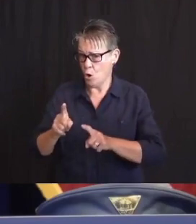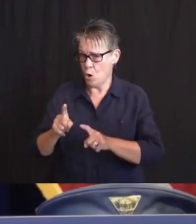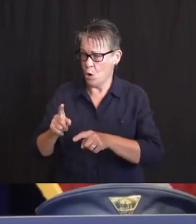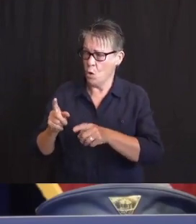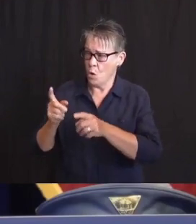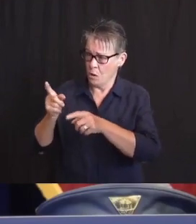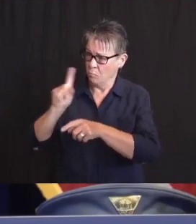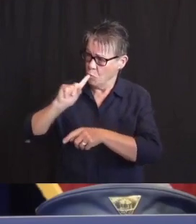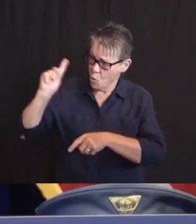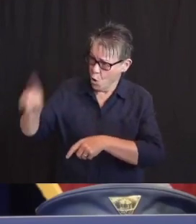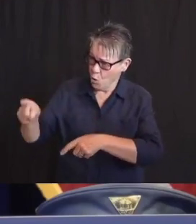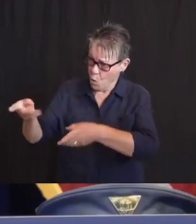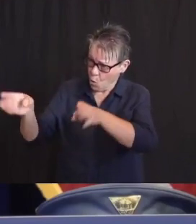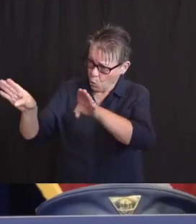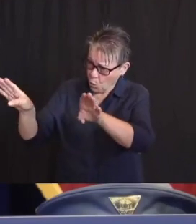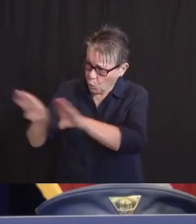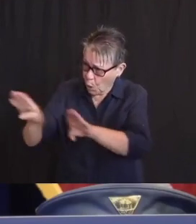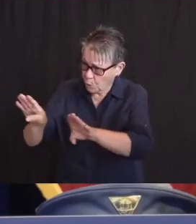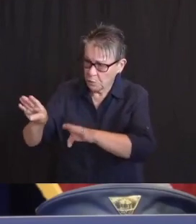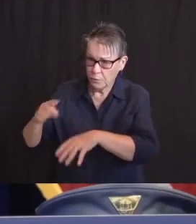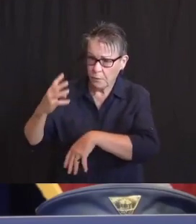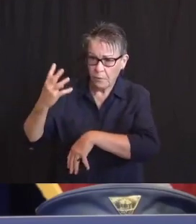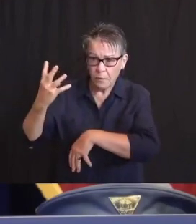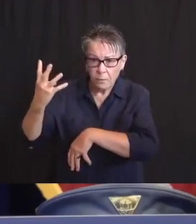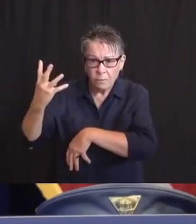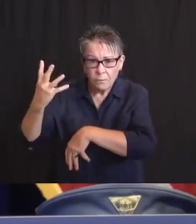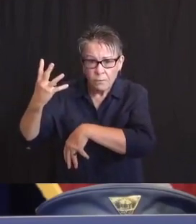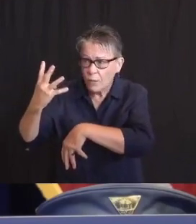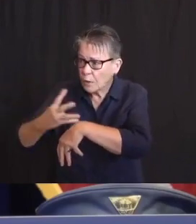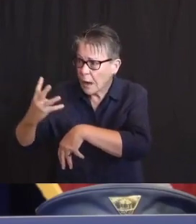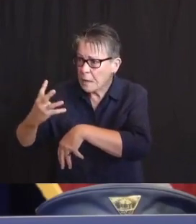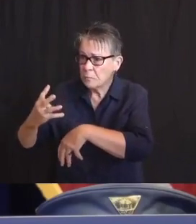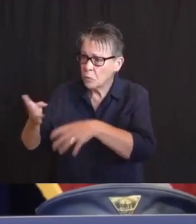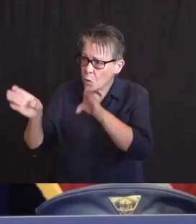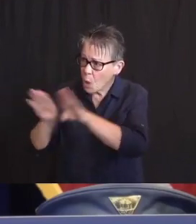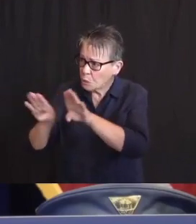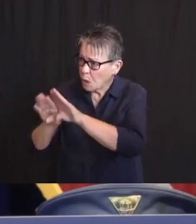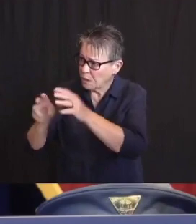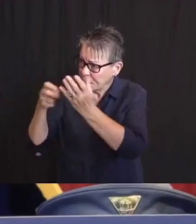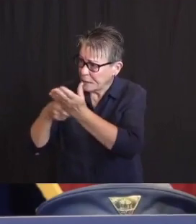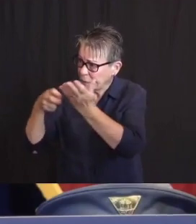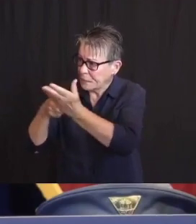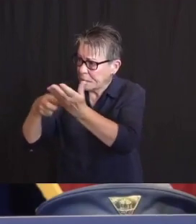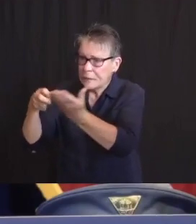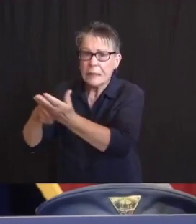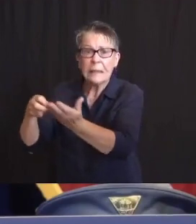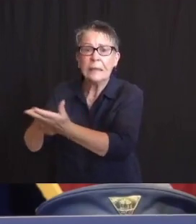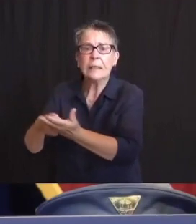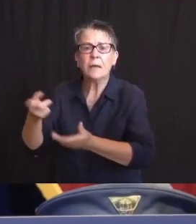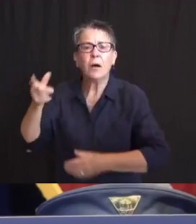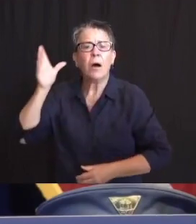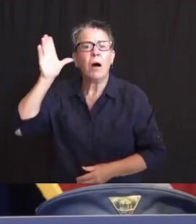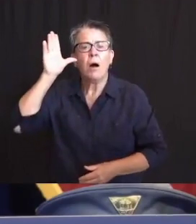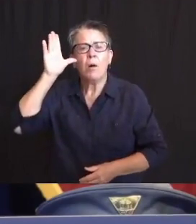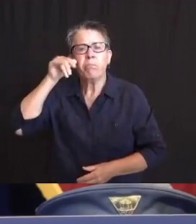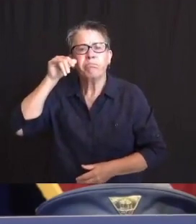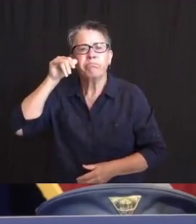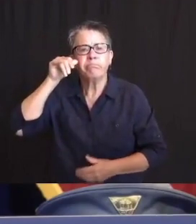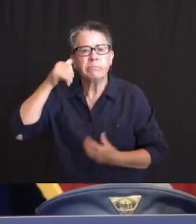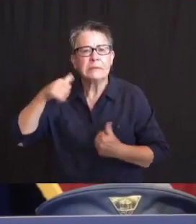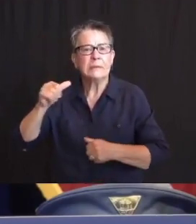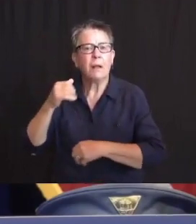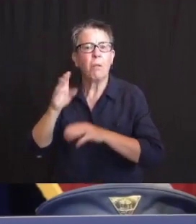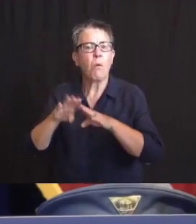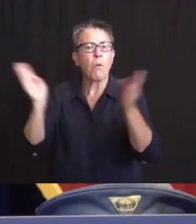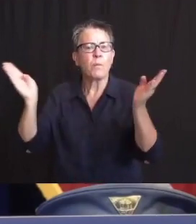months, just disregard of the order, wanting to remain open so that the Lakeside. This is indoor. This is indoor. Yep. Yeah,